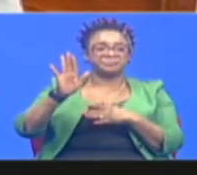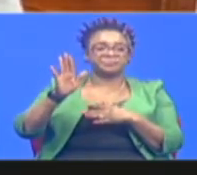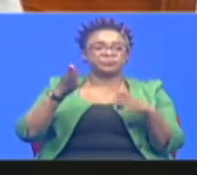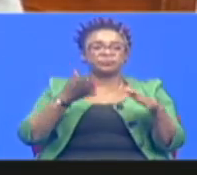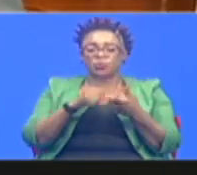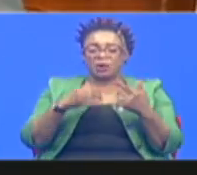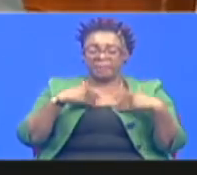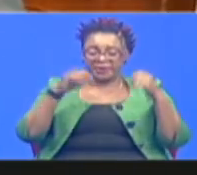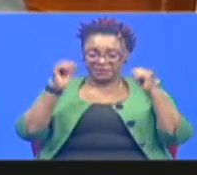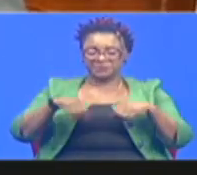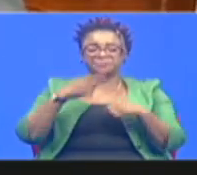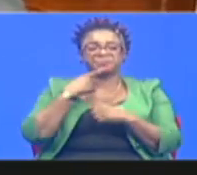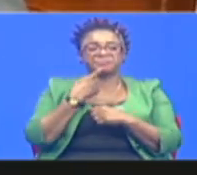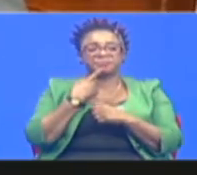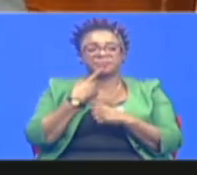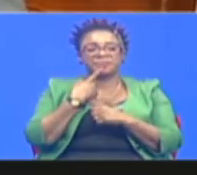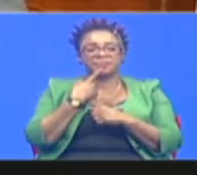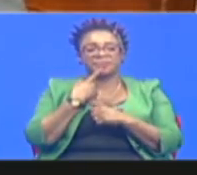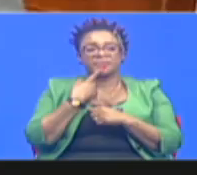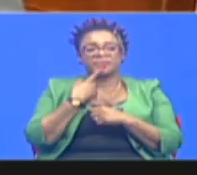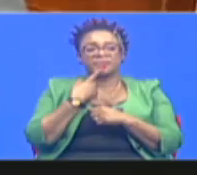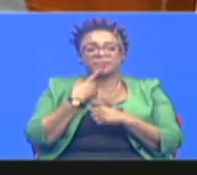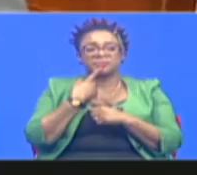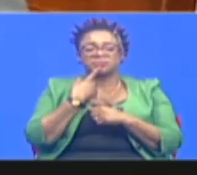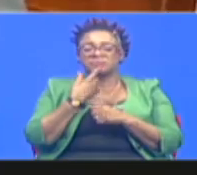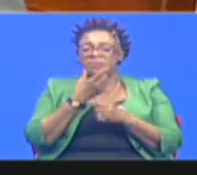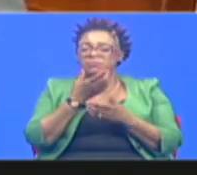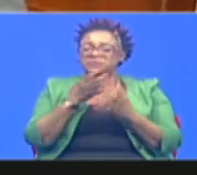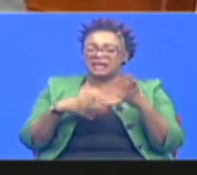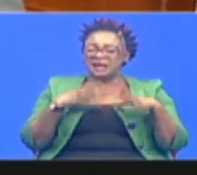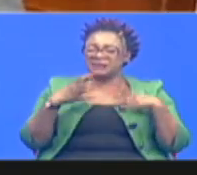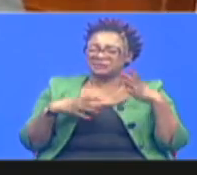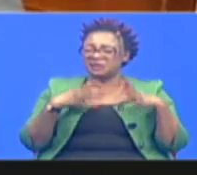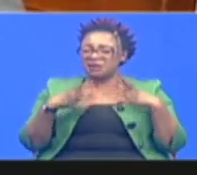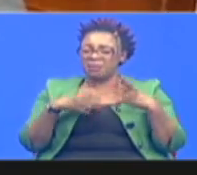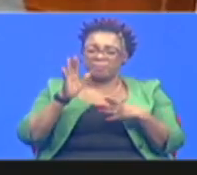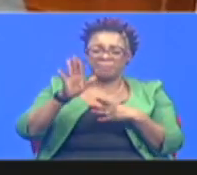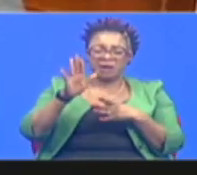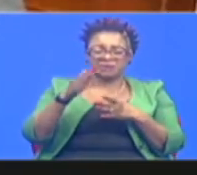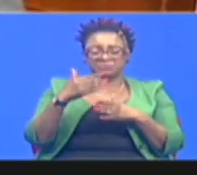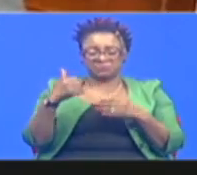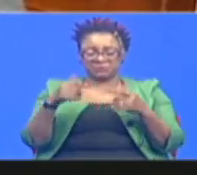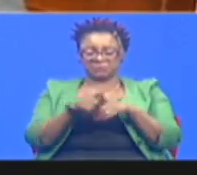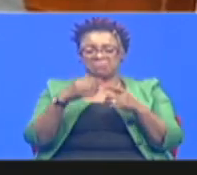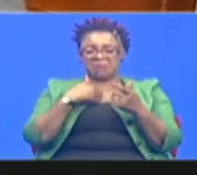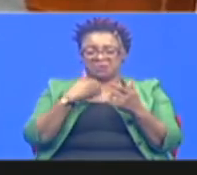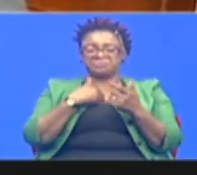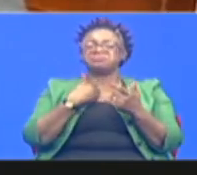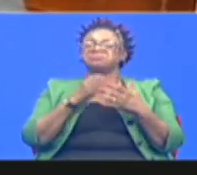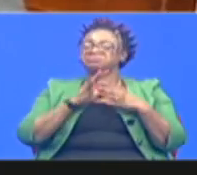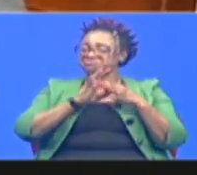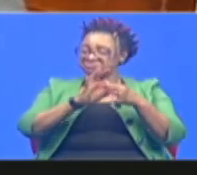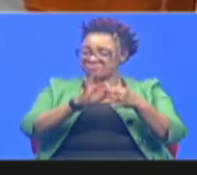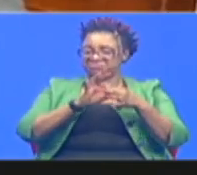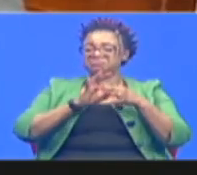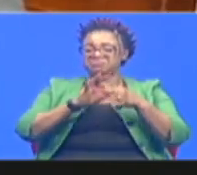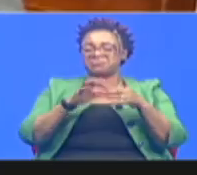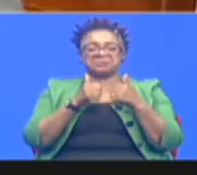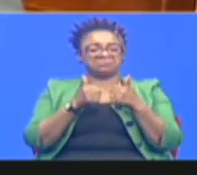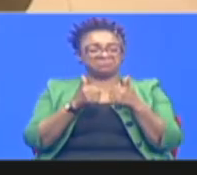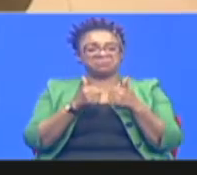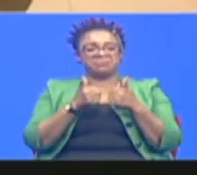say, the chemistry between me and him, I think we have a good working relationship. The